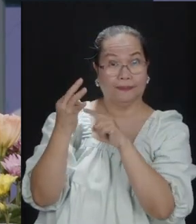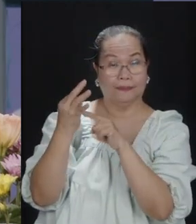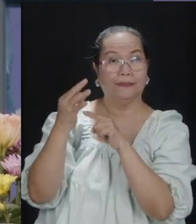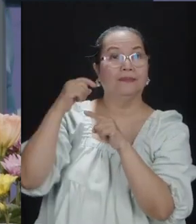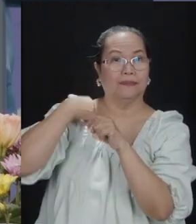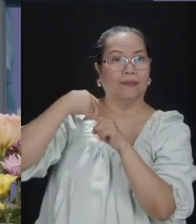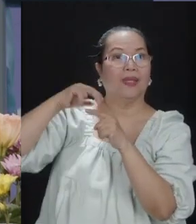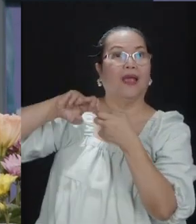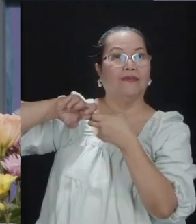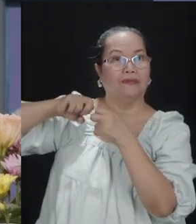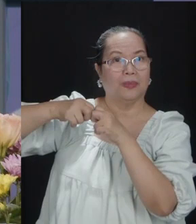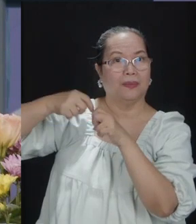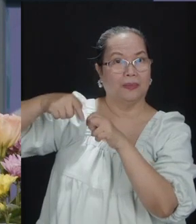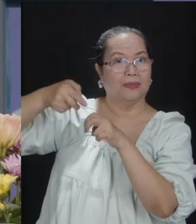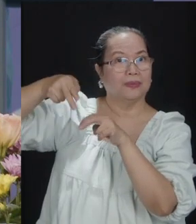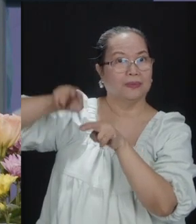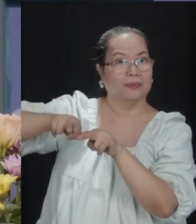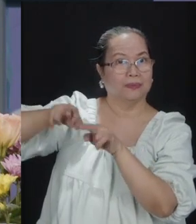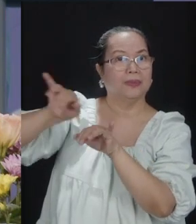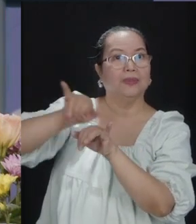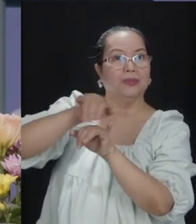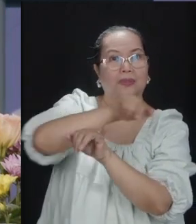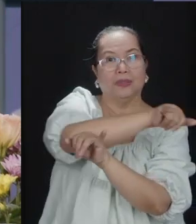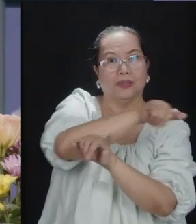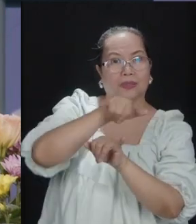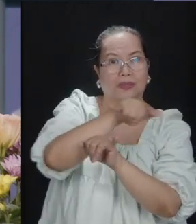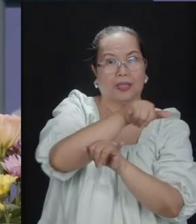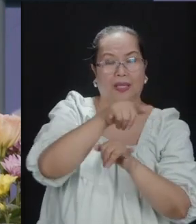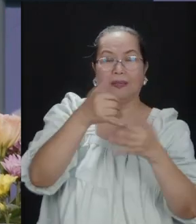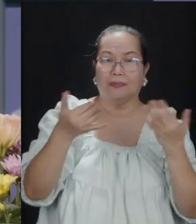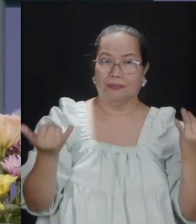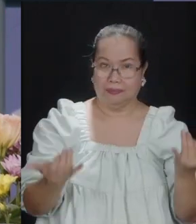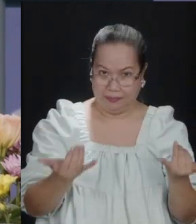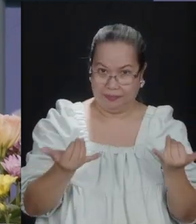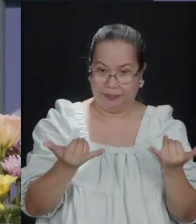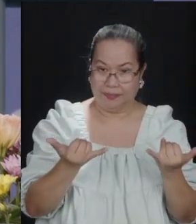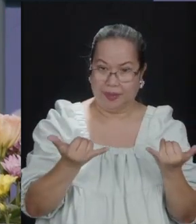problems happen, much like in our families today.